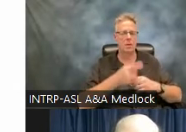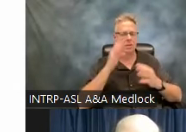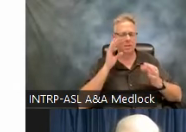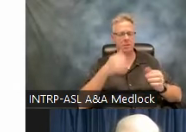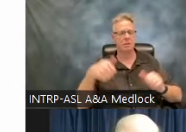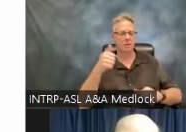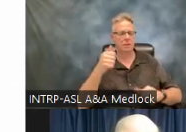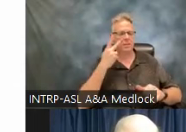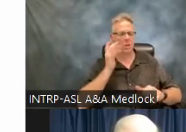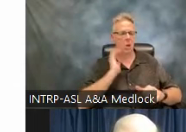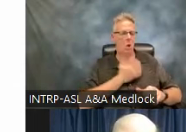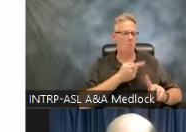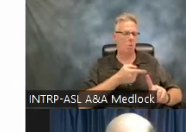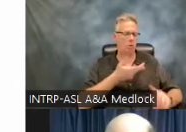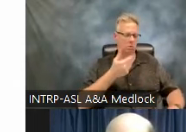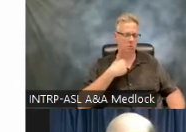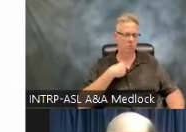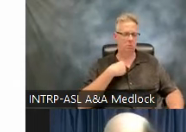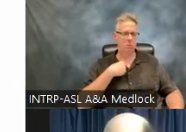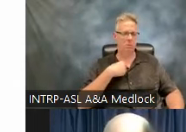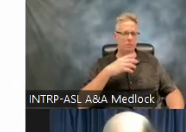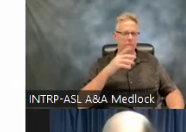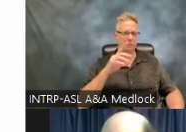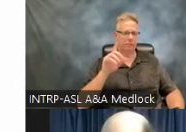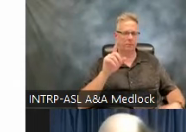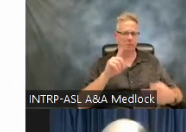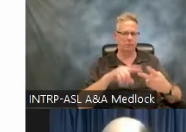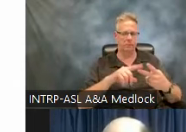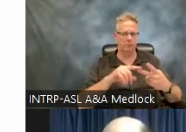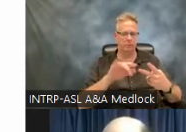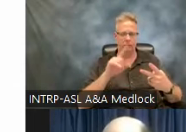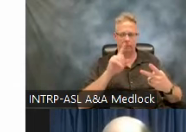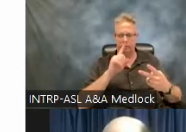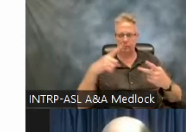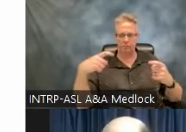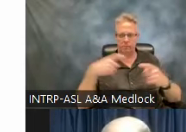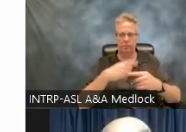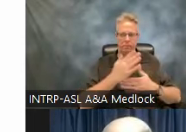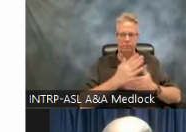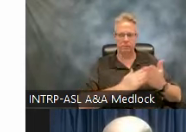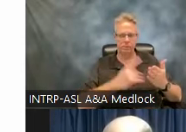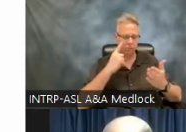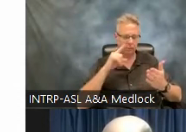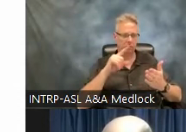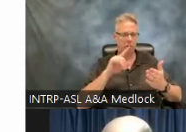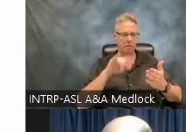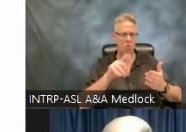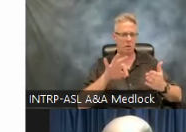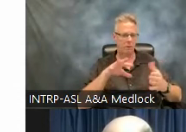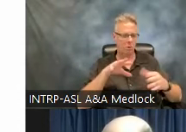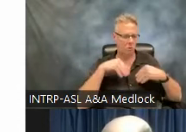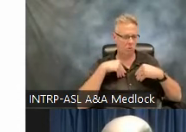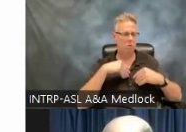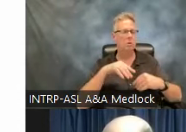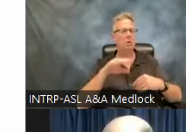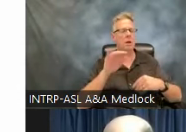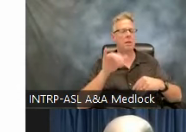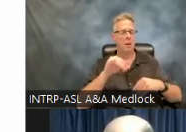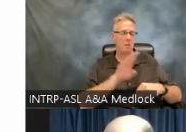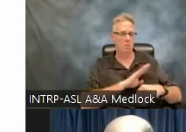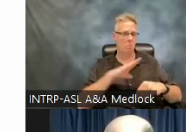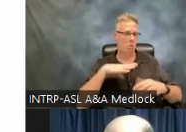see what we're getting at. And second of all, the real complicated part about the question of ownership is that, as I said before, this board